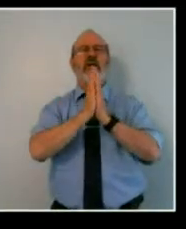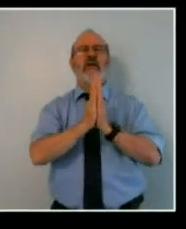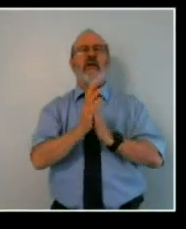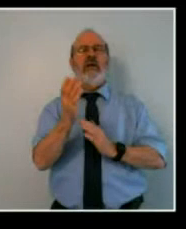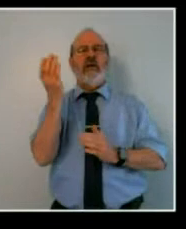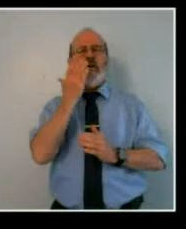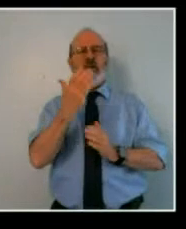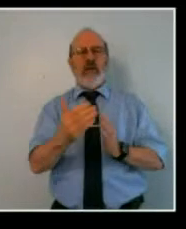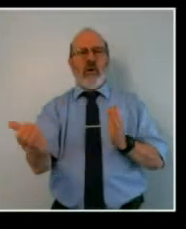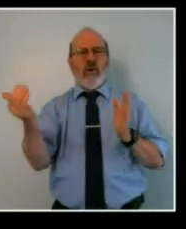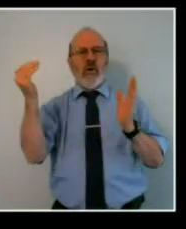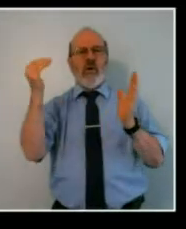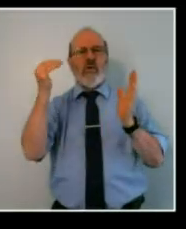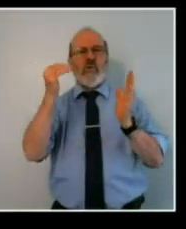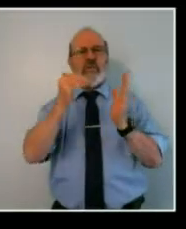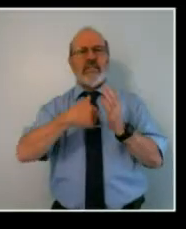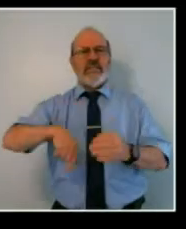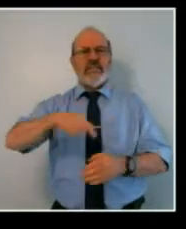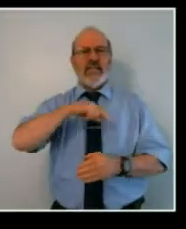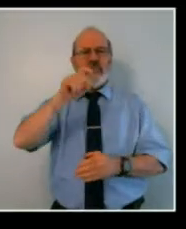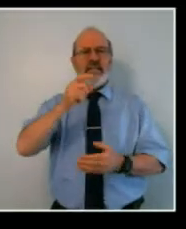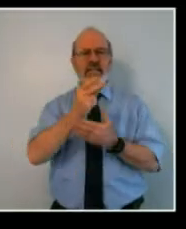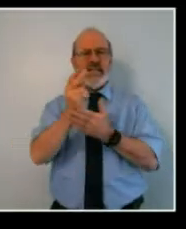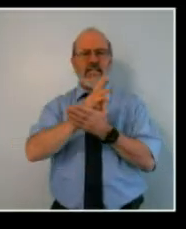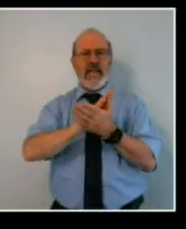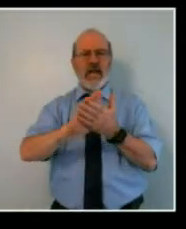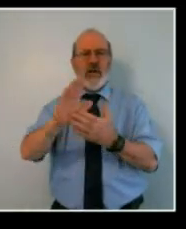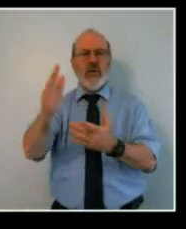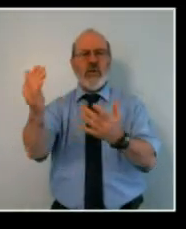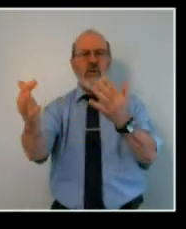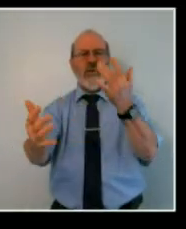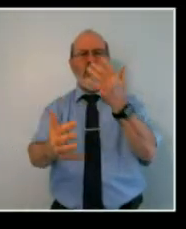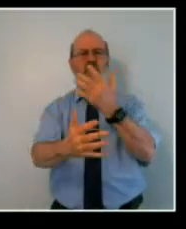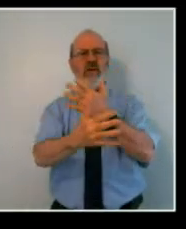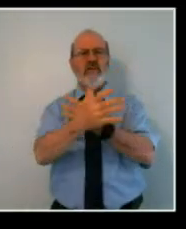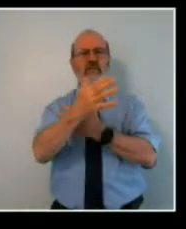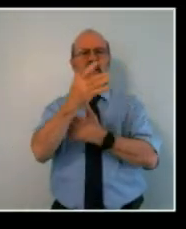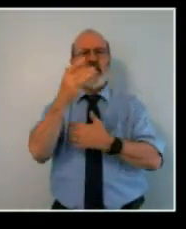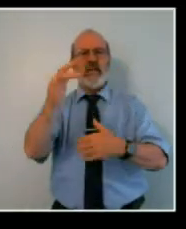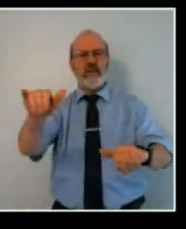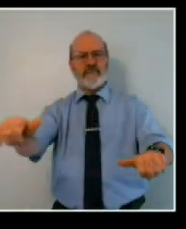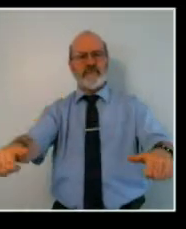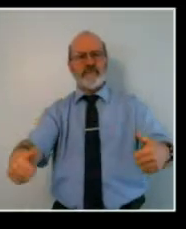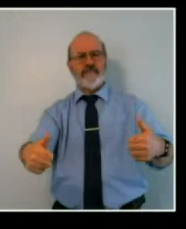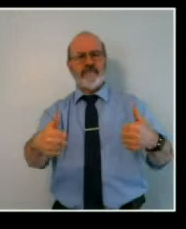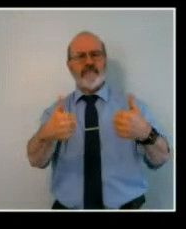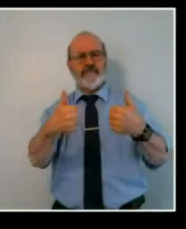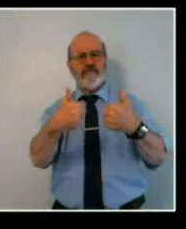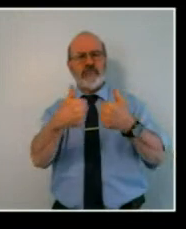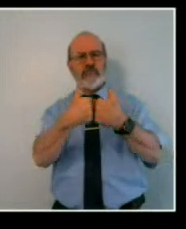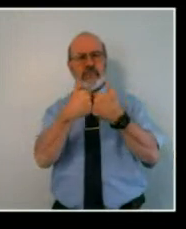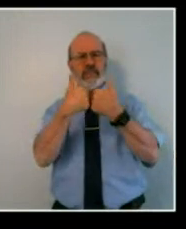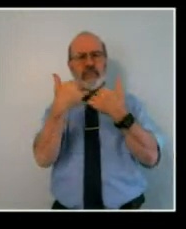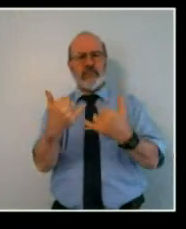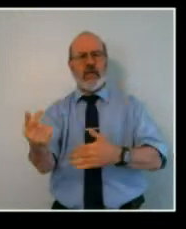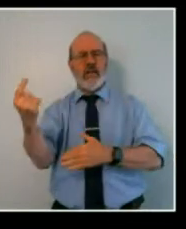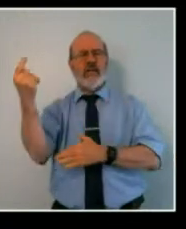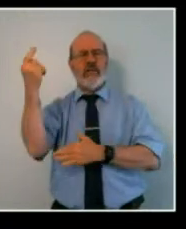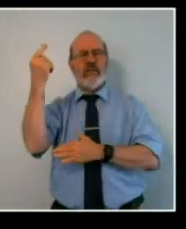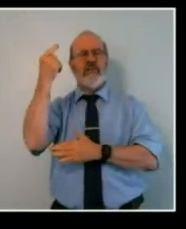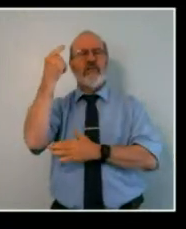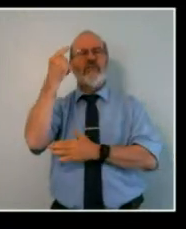pray. Oh, once again we need that holy flame to meet the challenge